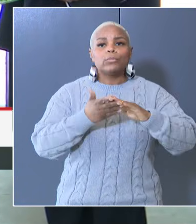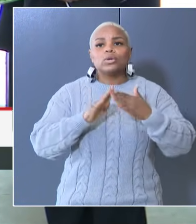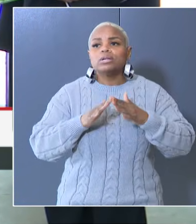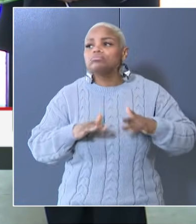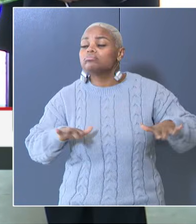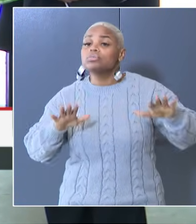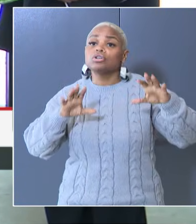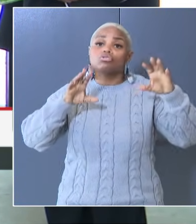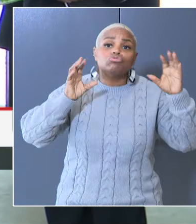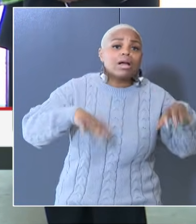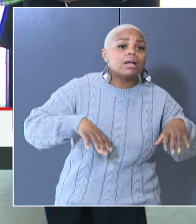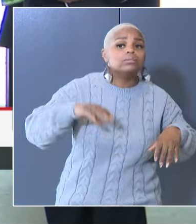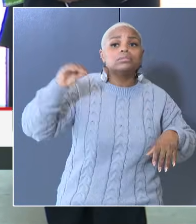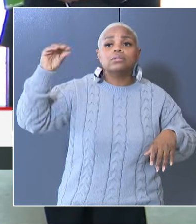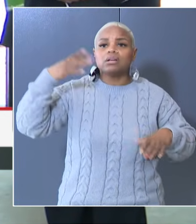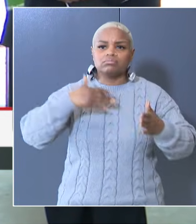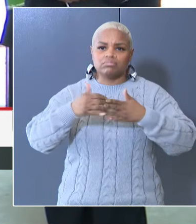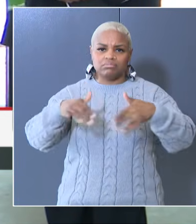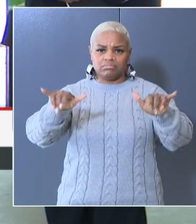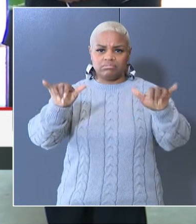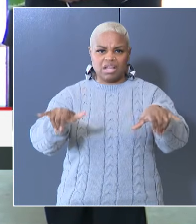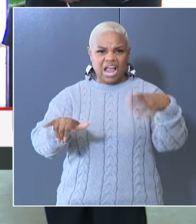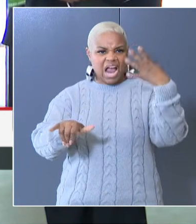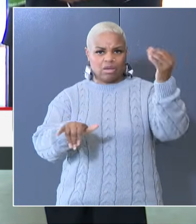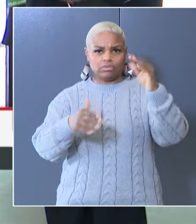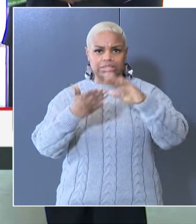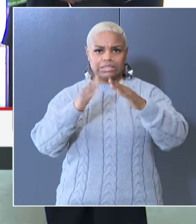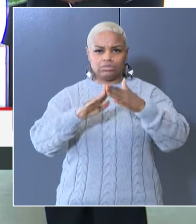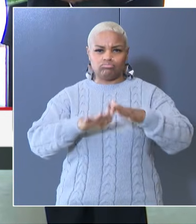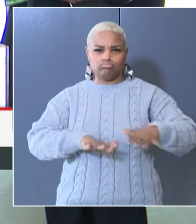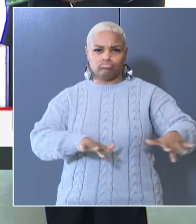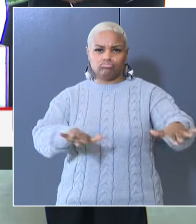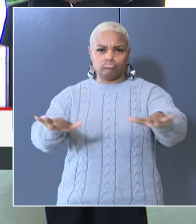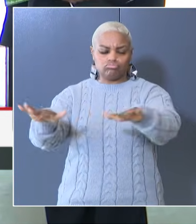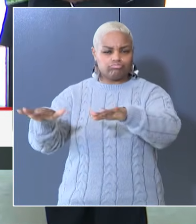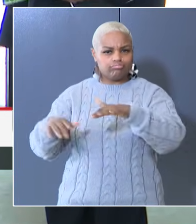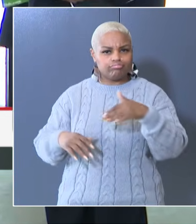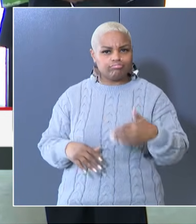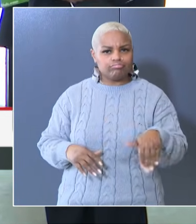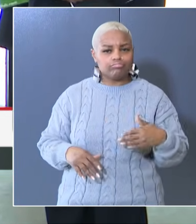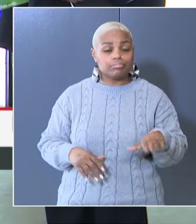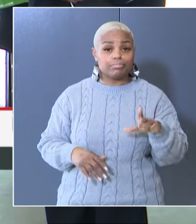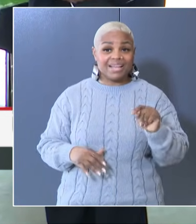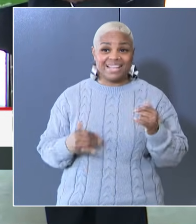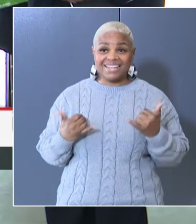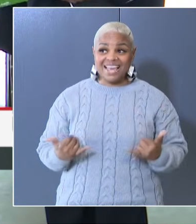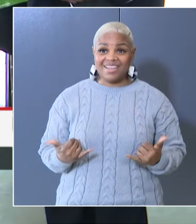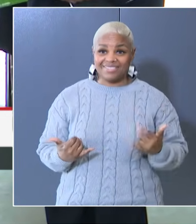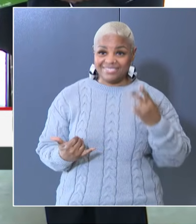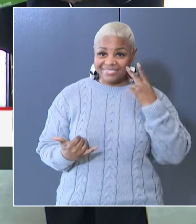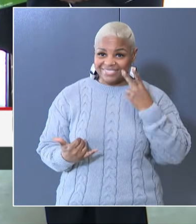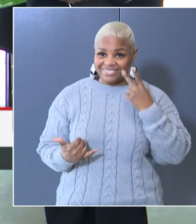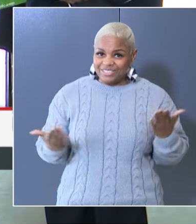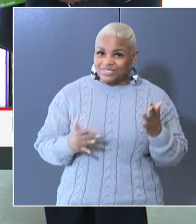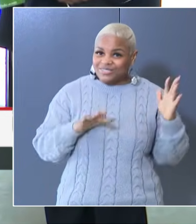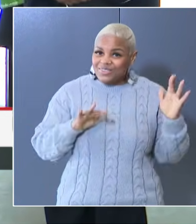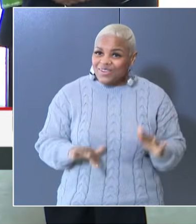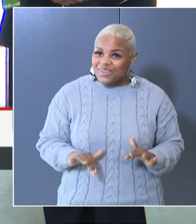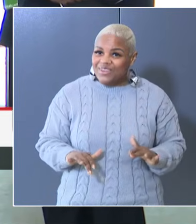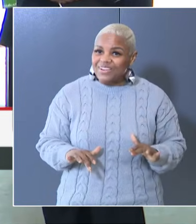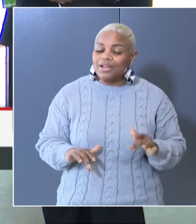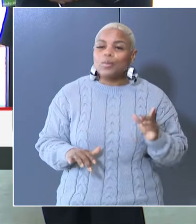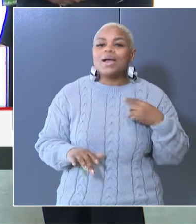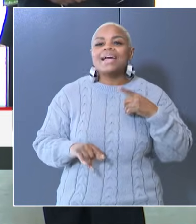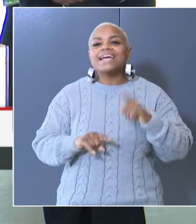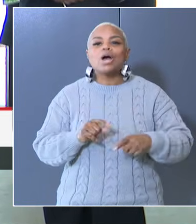for us today is really important. I mean, we know we can't do anything about the weather, right? It humbles us all. I grew up in Michigan,